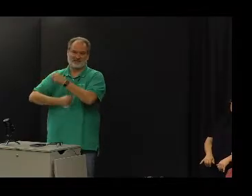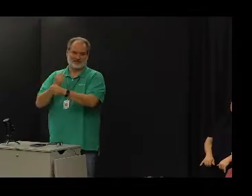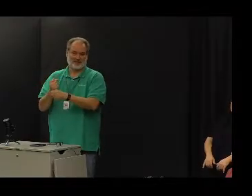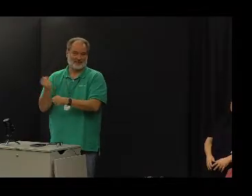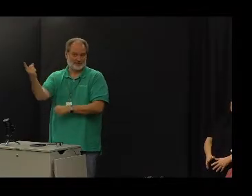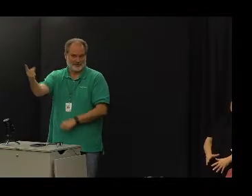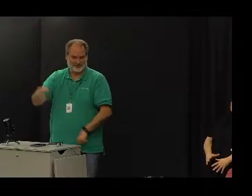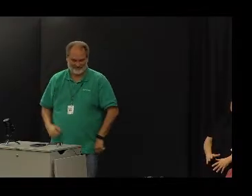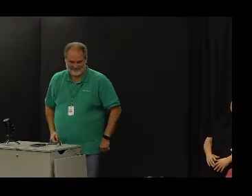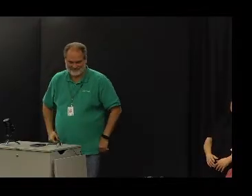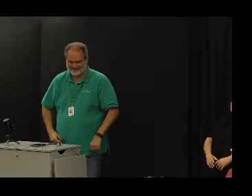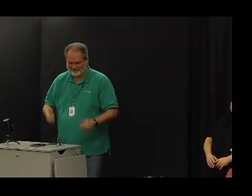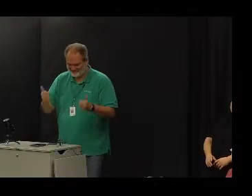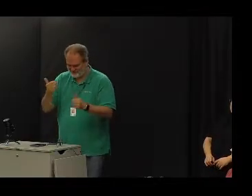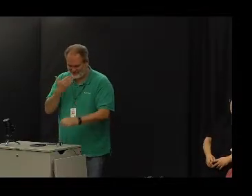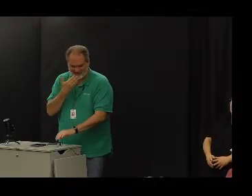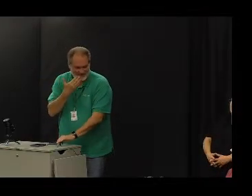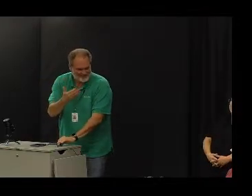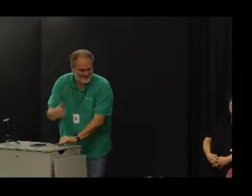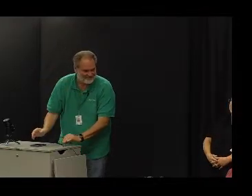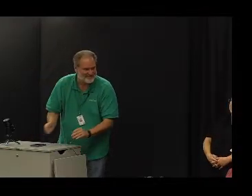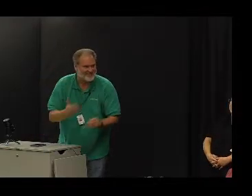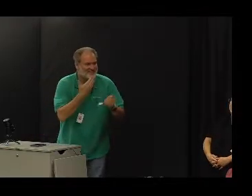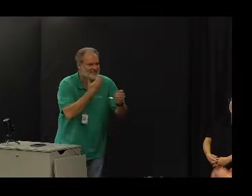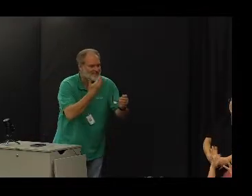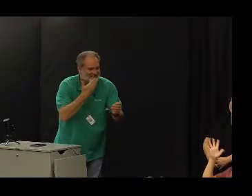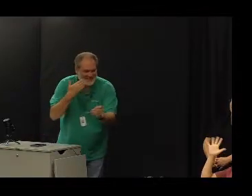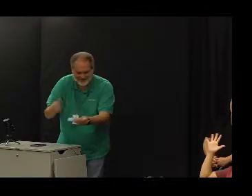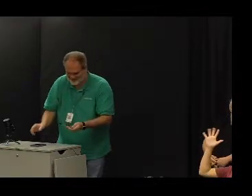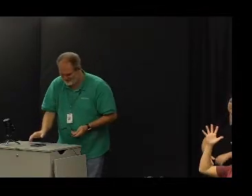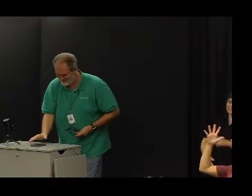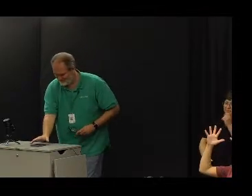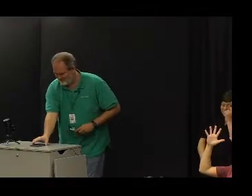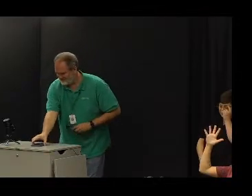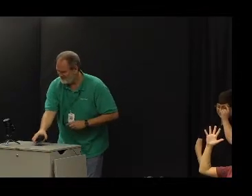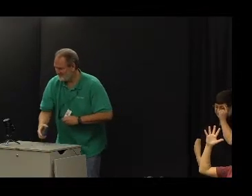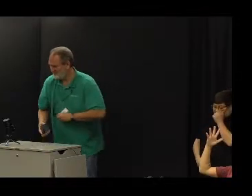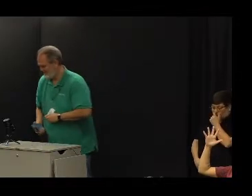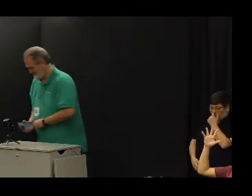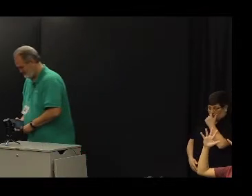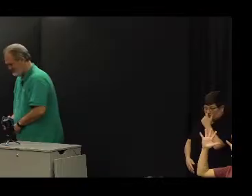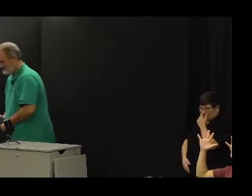really looking forward to what the next year holds. Thank you.